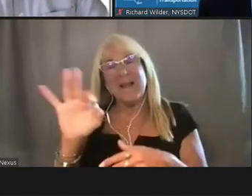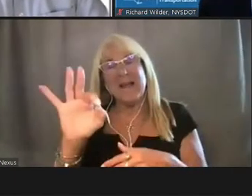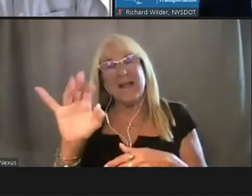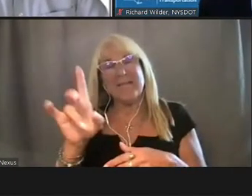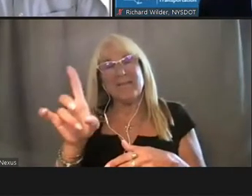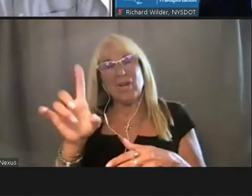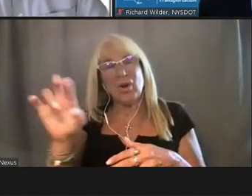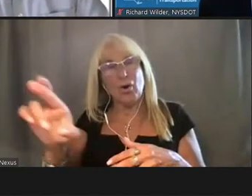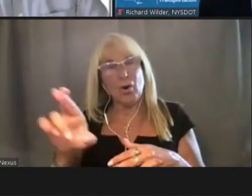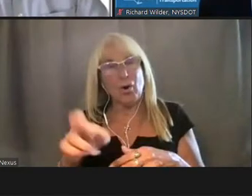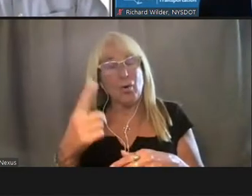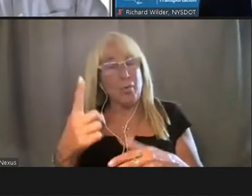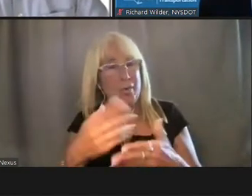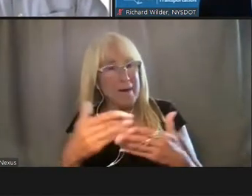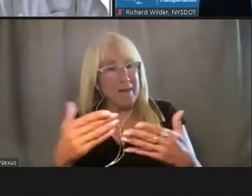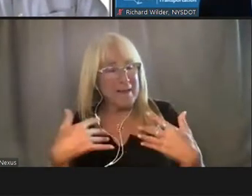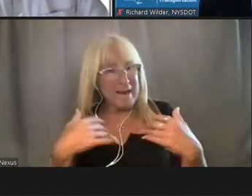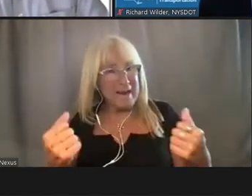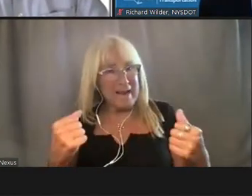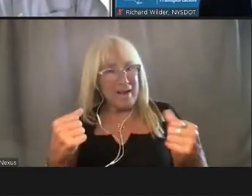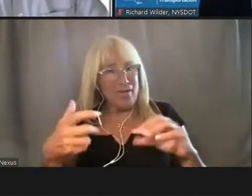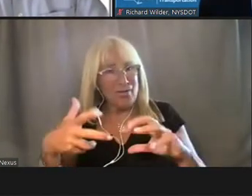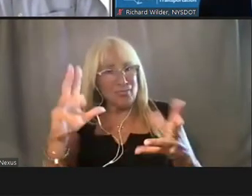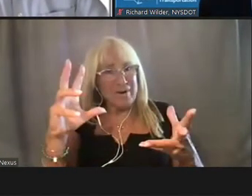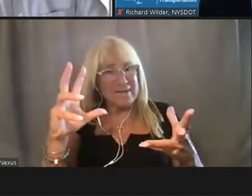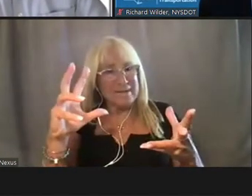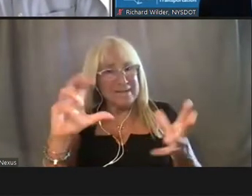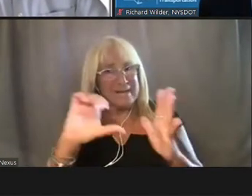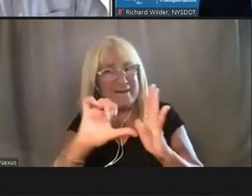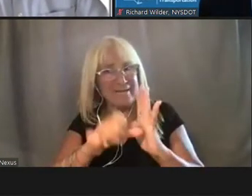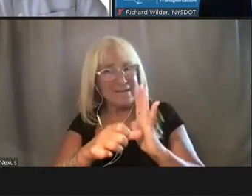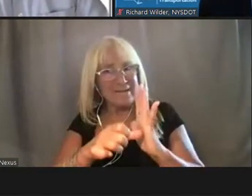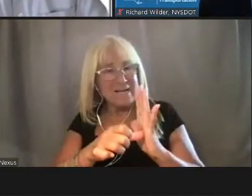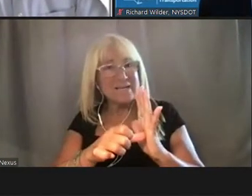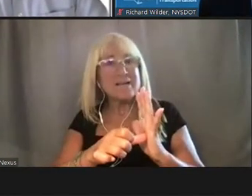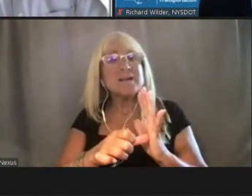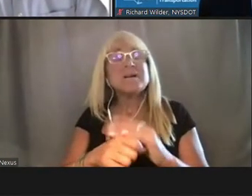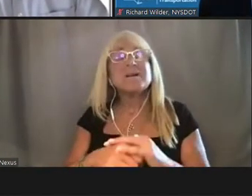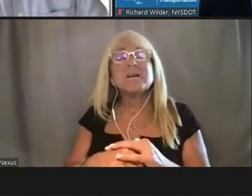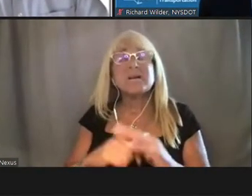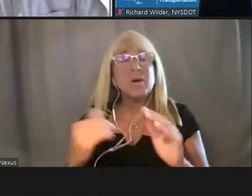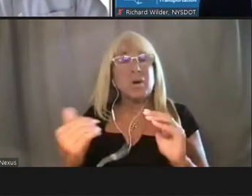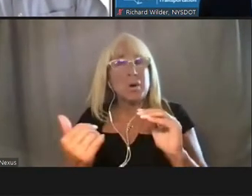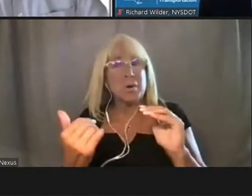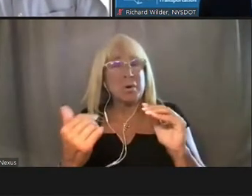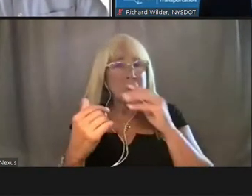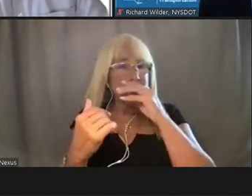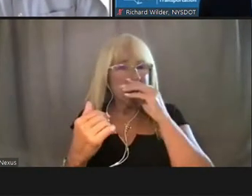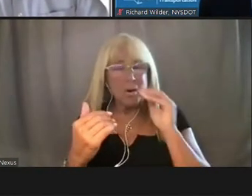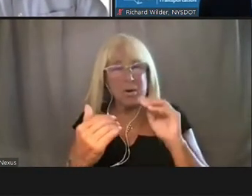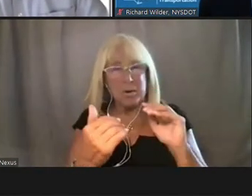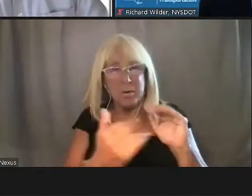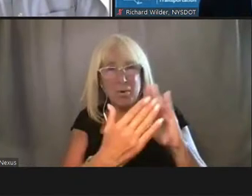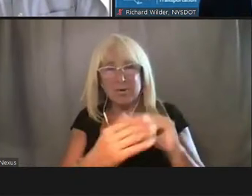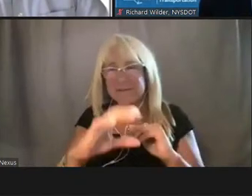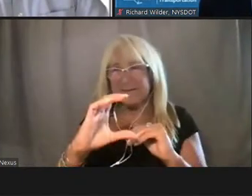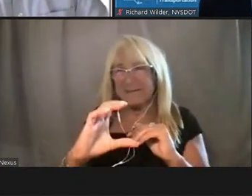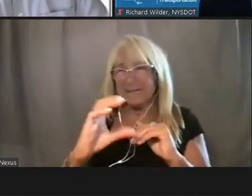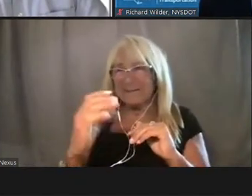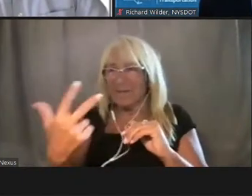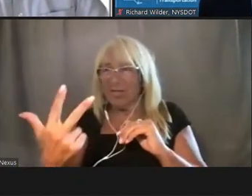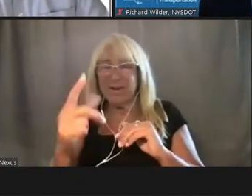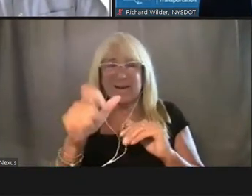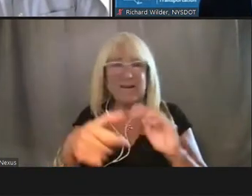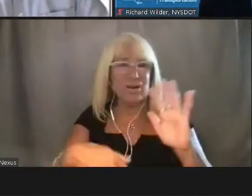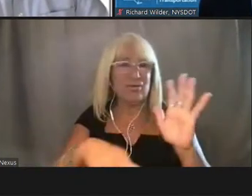things that Health crisis has emphasized is that approaches in CD3 need to be reviewed